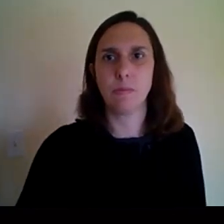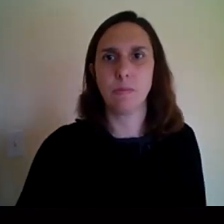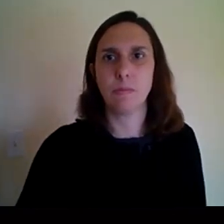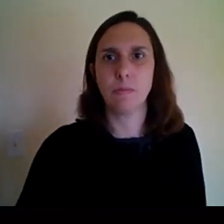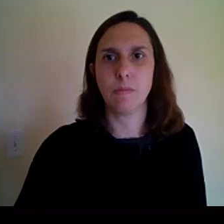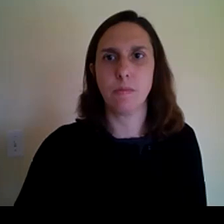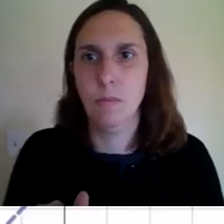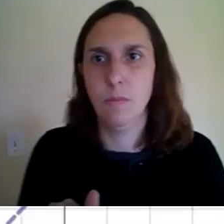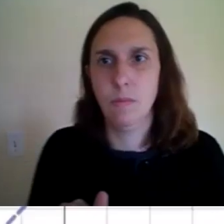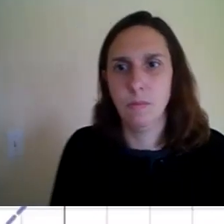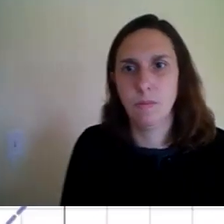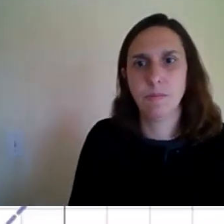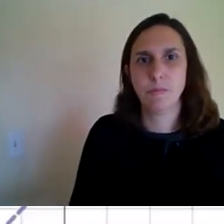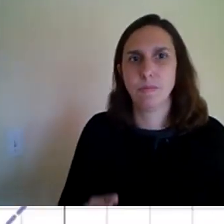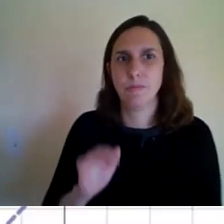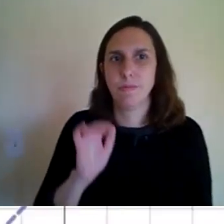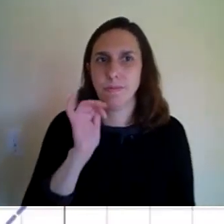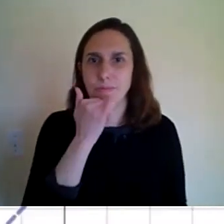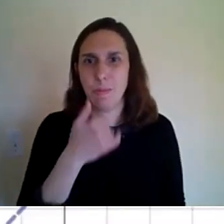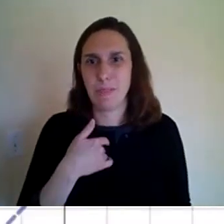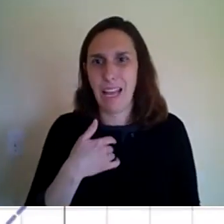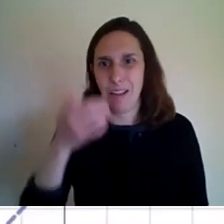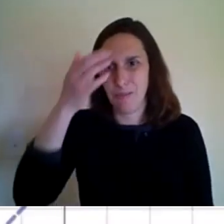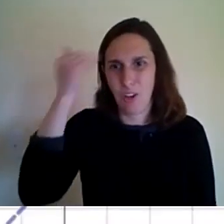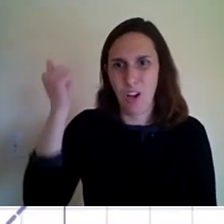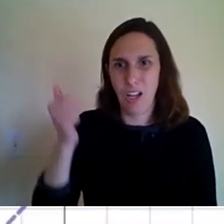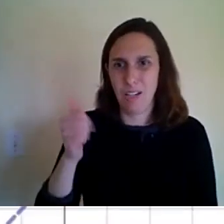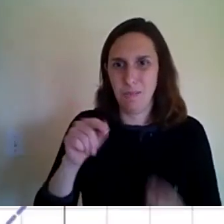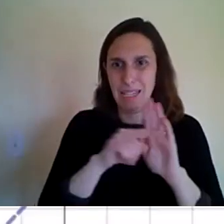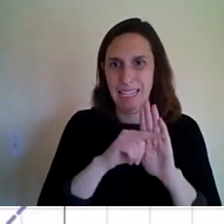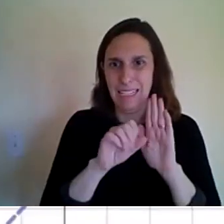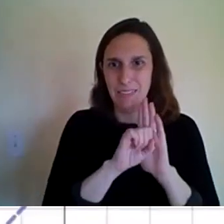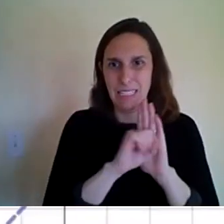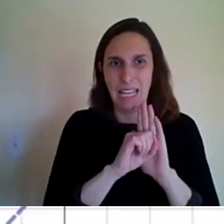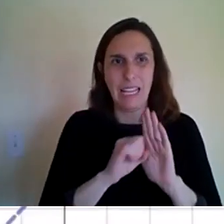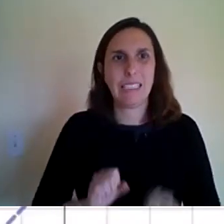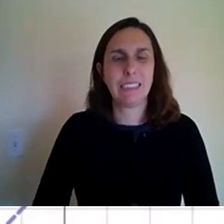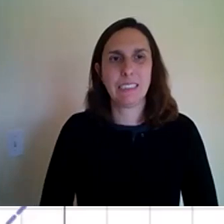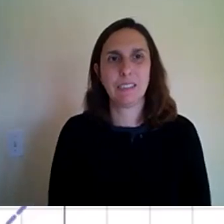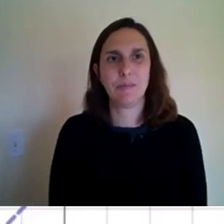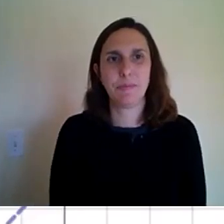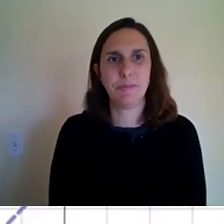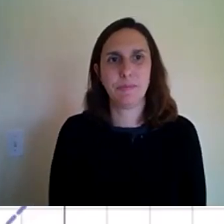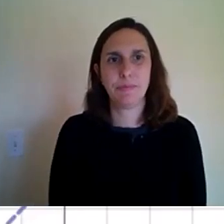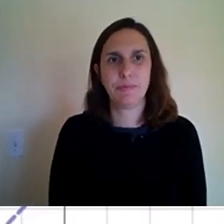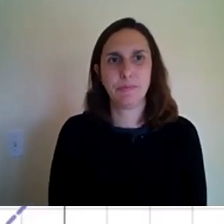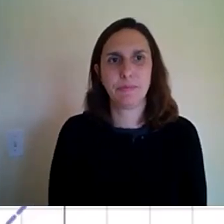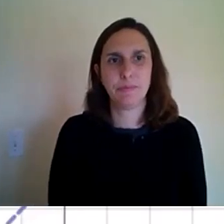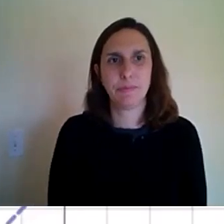I need a vertical. Me and my negative signs. So this comes down to a negative sign. Let's keep it here.